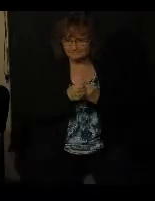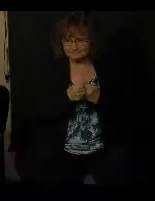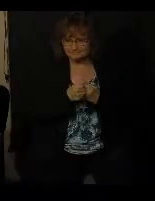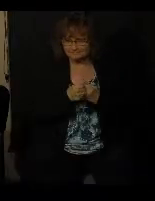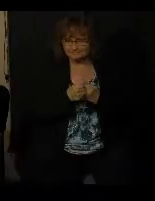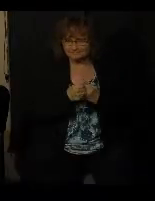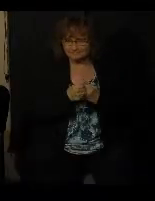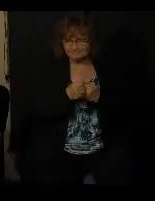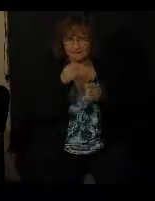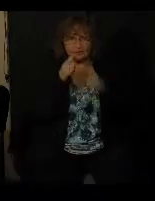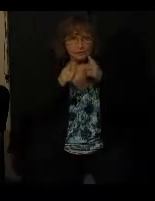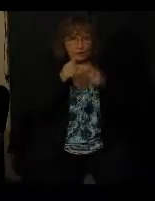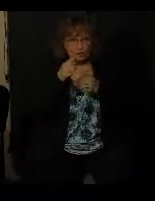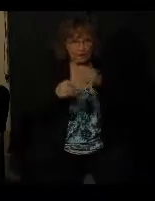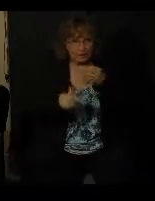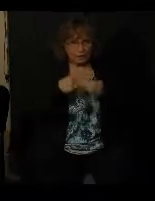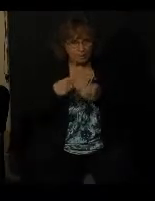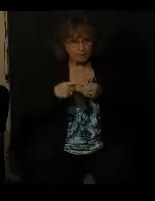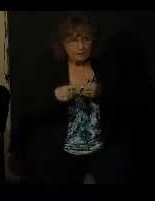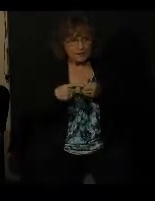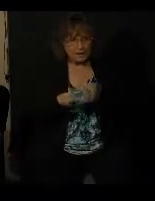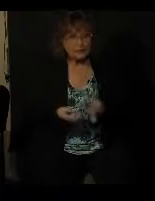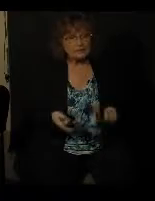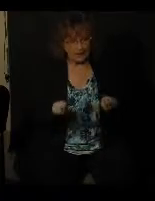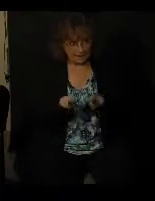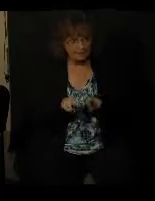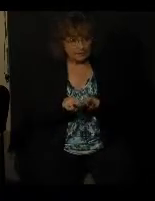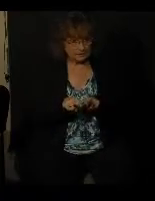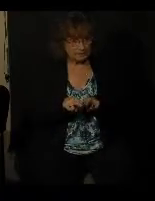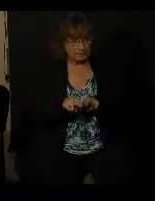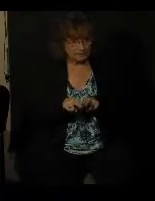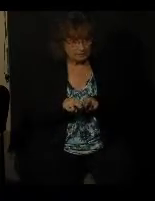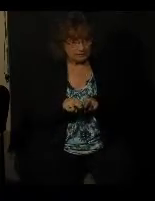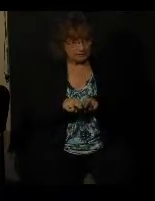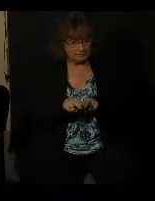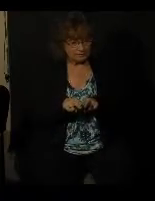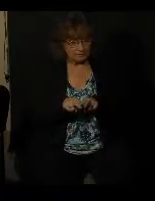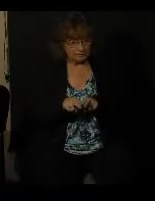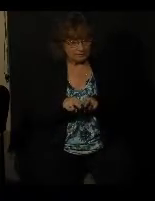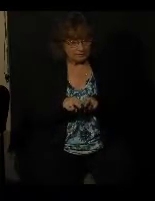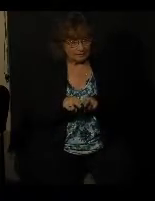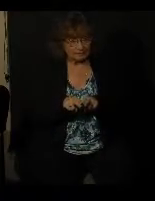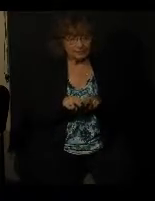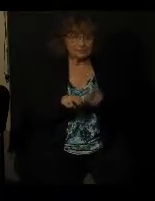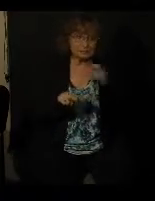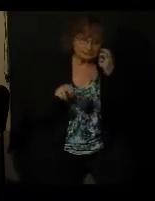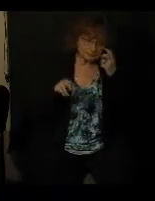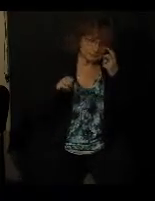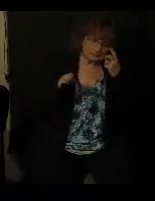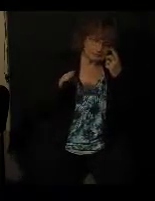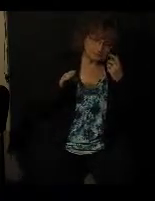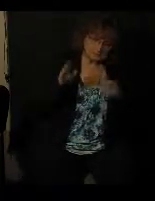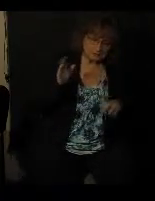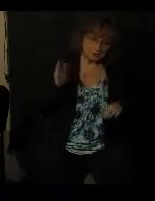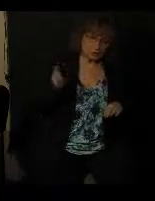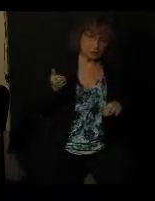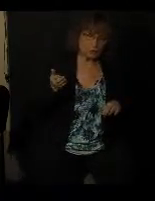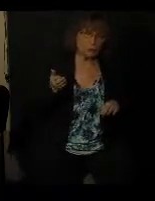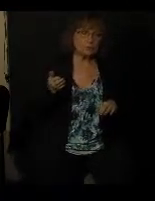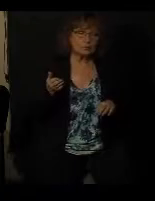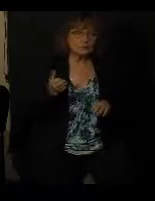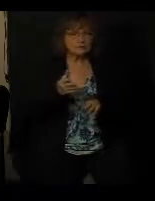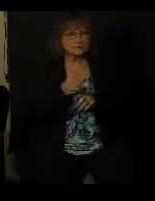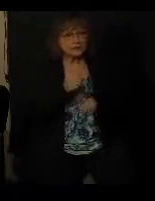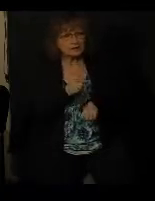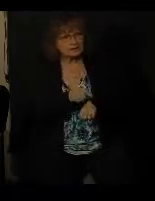ask, you know, how long the program is, and I usually tell them somewhere the average is between 10 to 14 months, and it really takes around